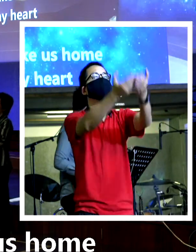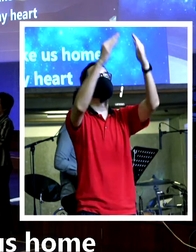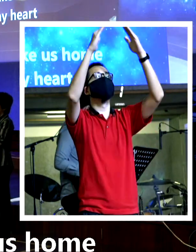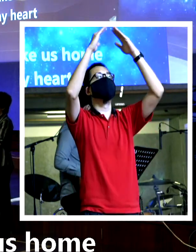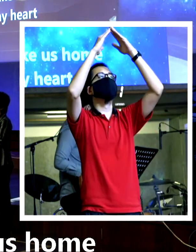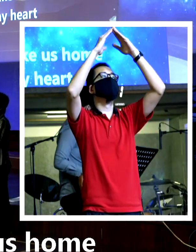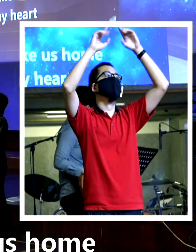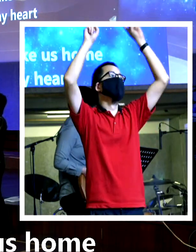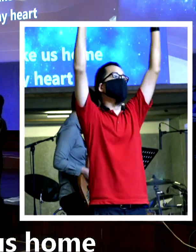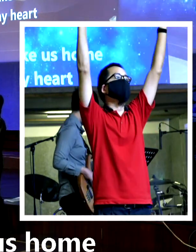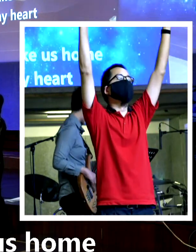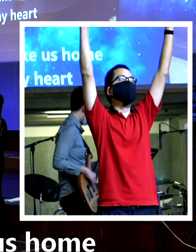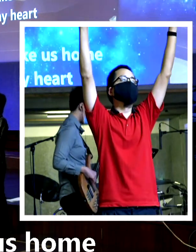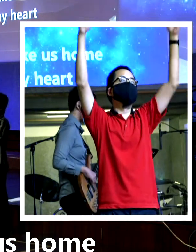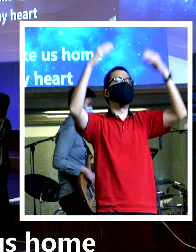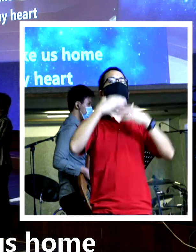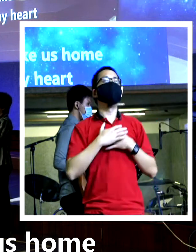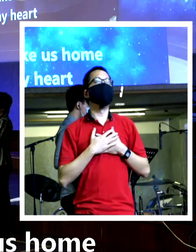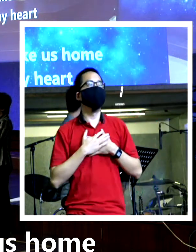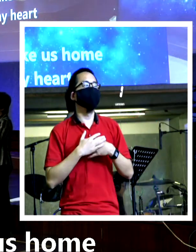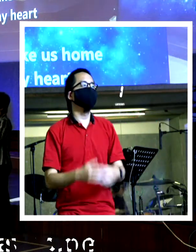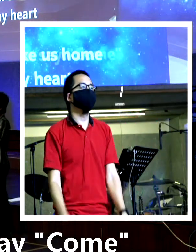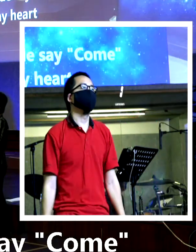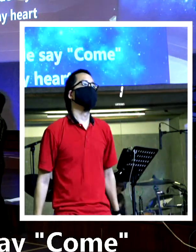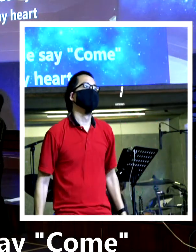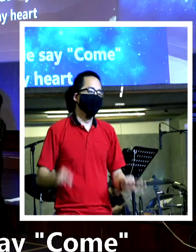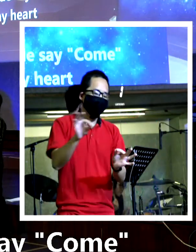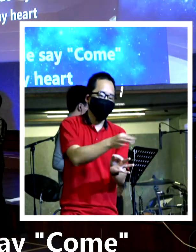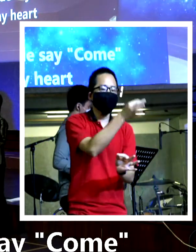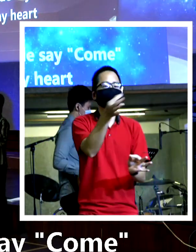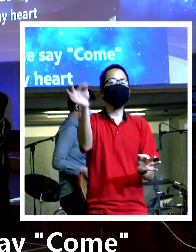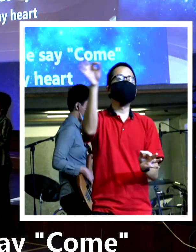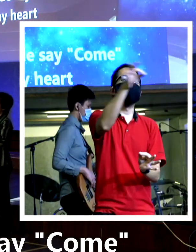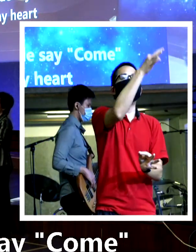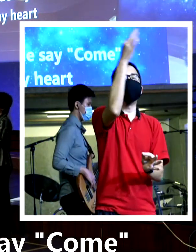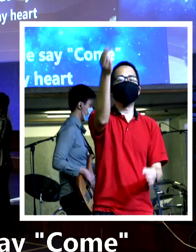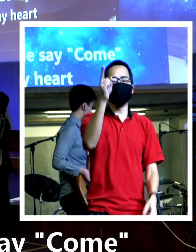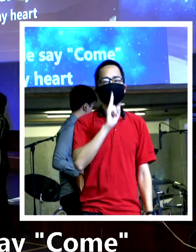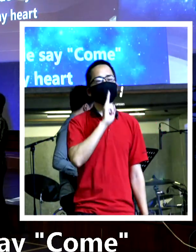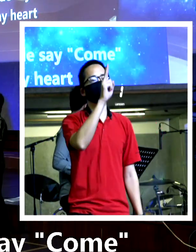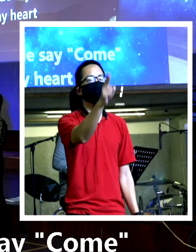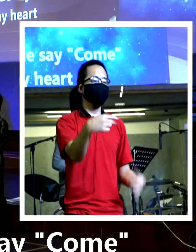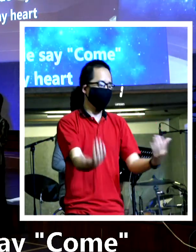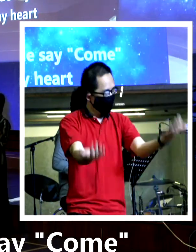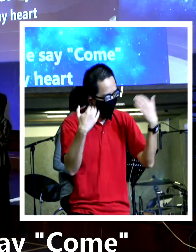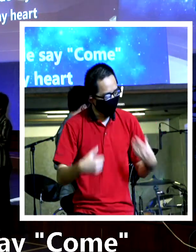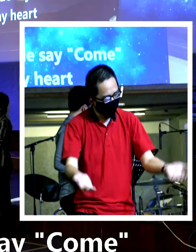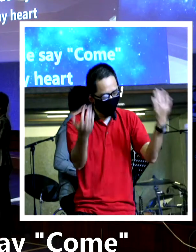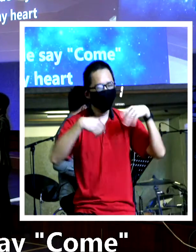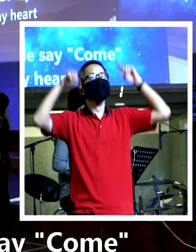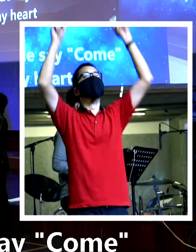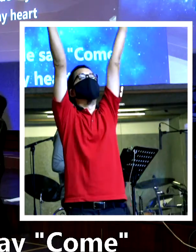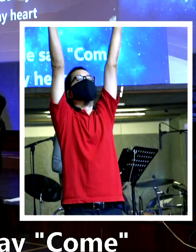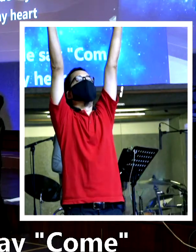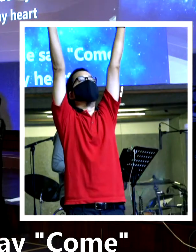a heaven is in my heart. The Spirit and the Bride say come. You